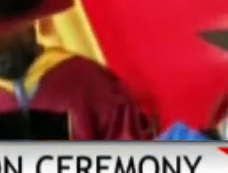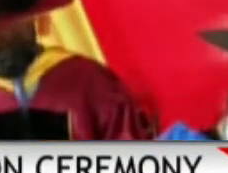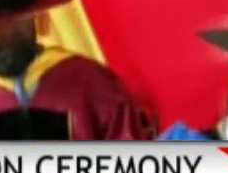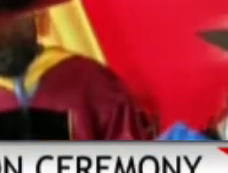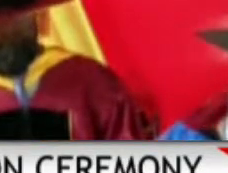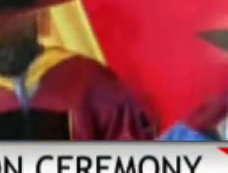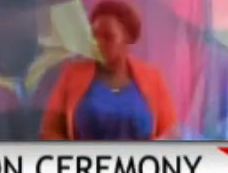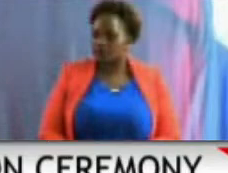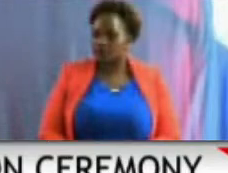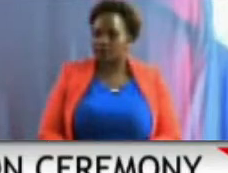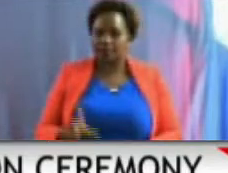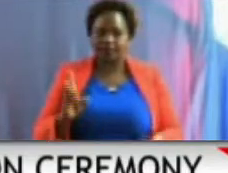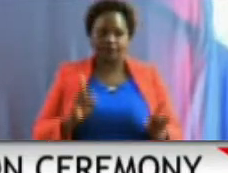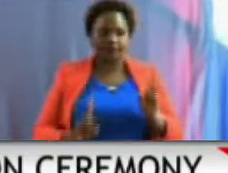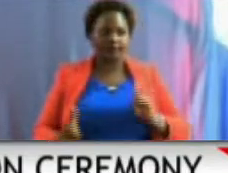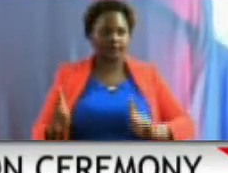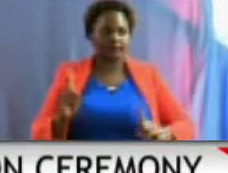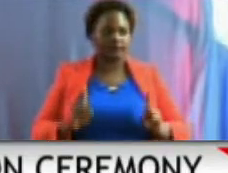Salsa.